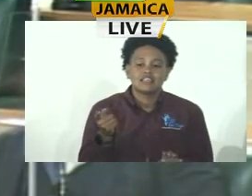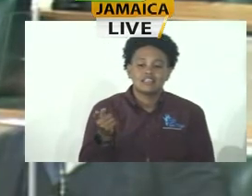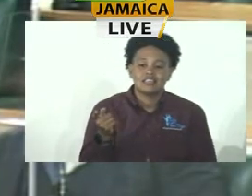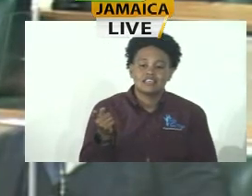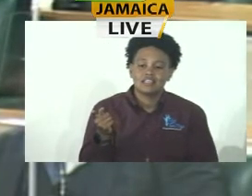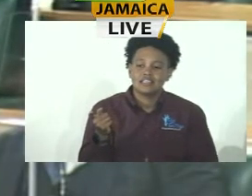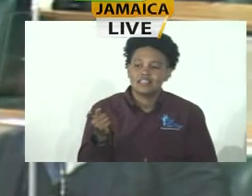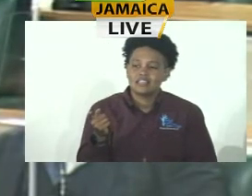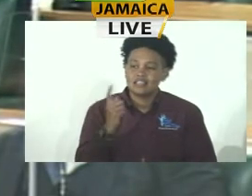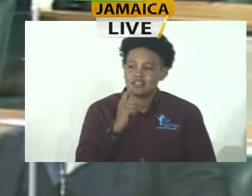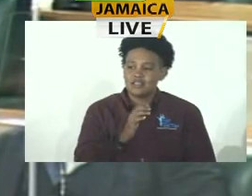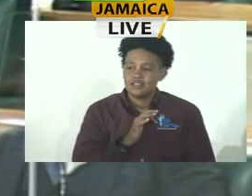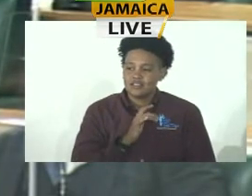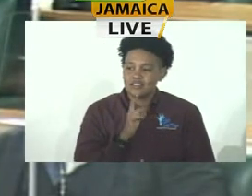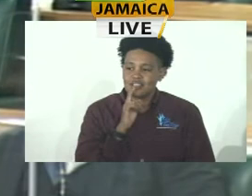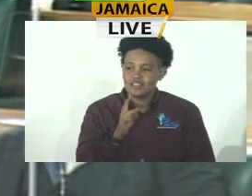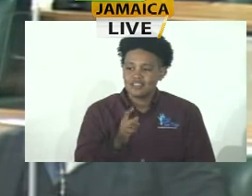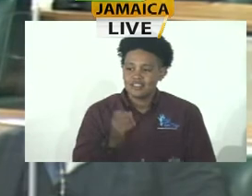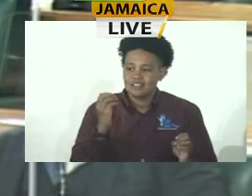were quite significant